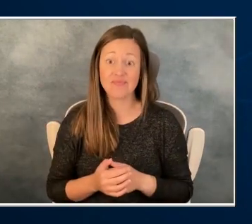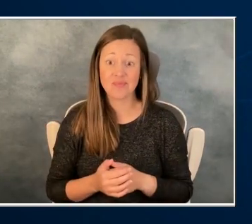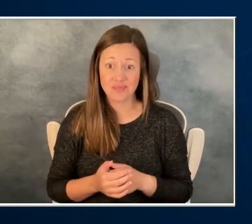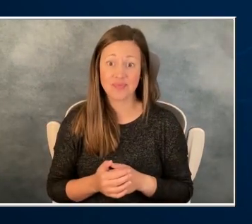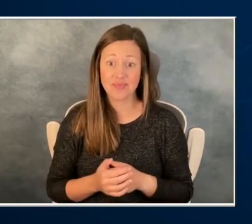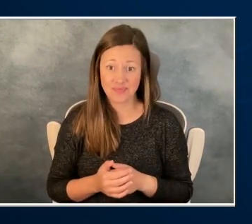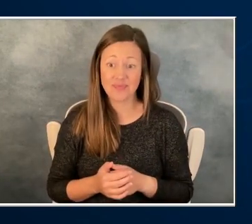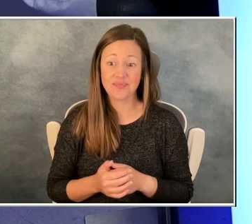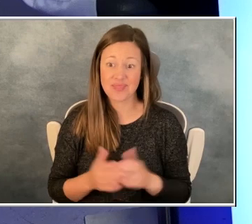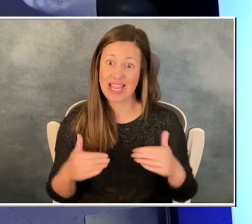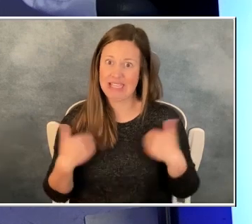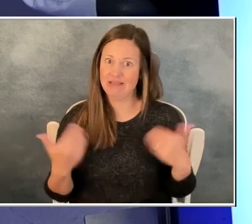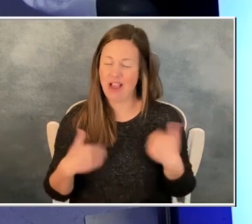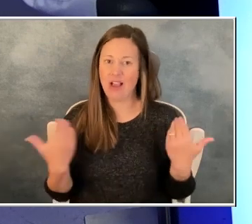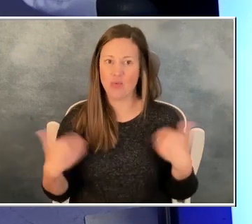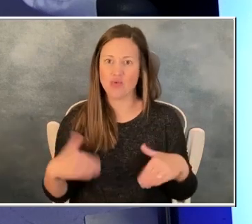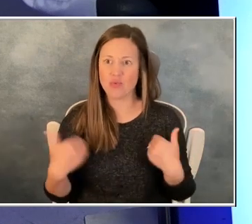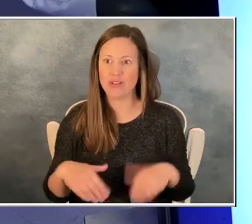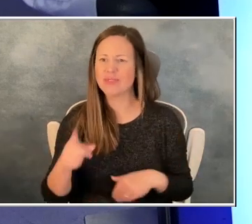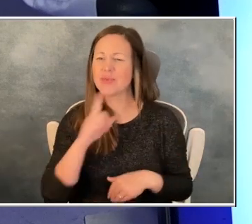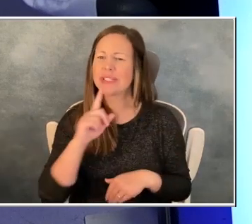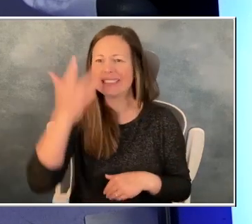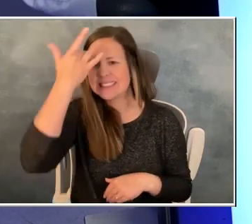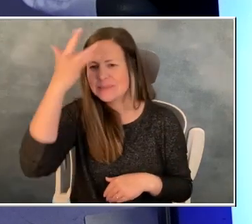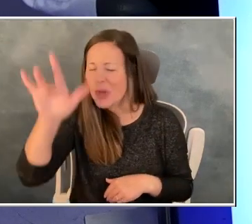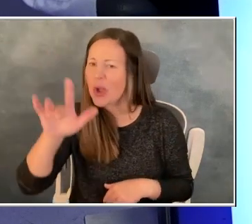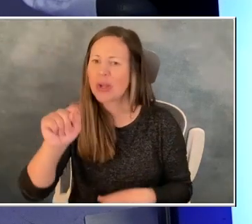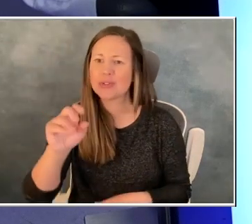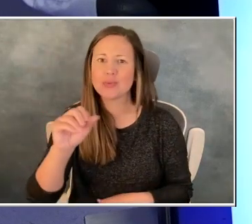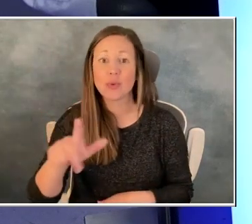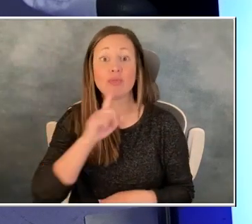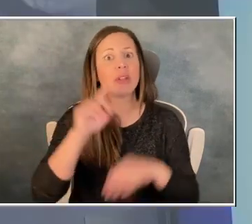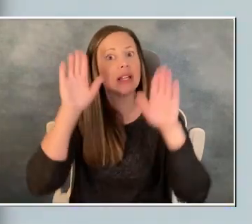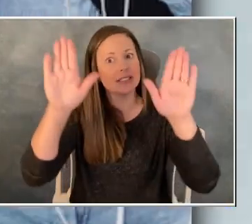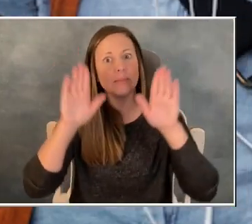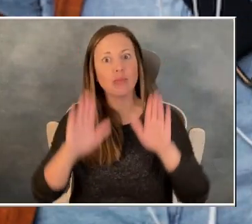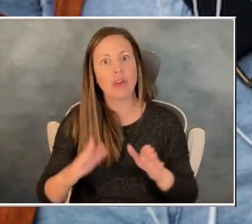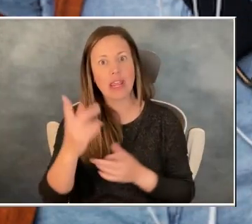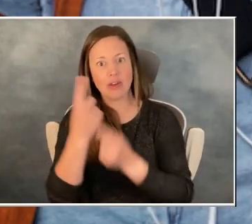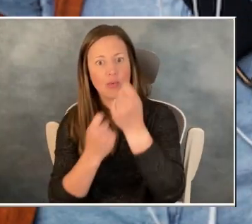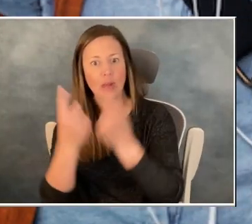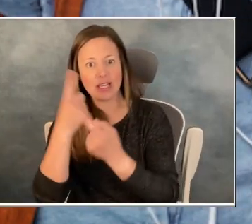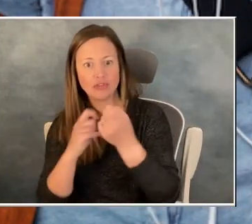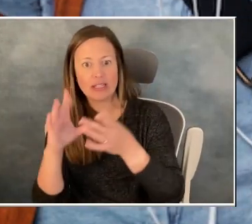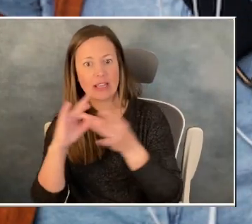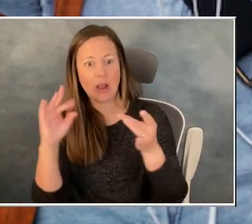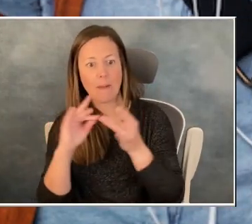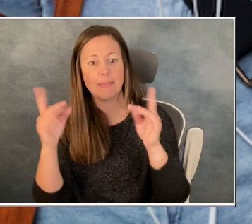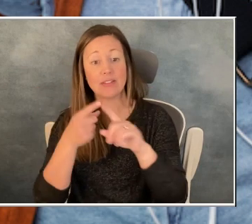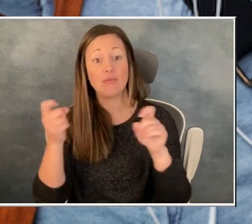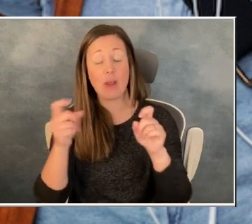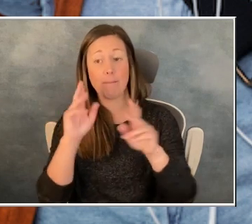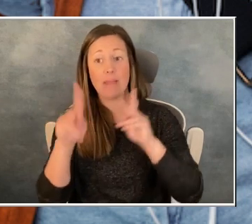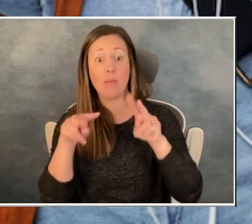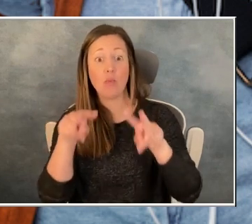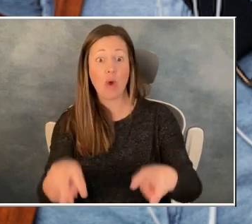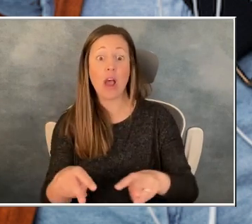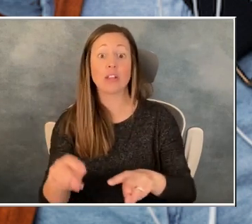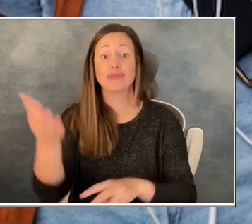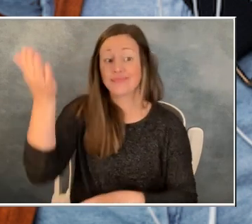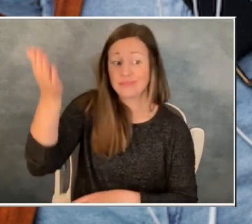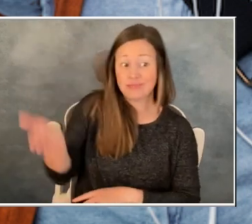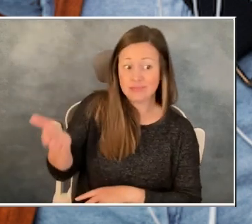young age. Such a smart learning tool. We're getting some great questions and comments from our audience. Be sure to bring your questions